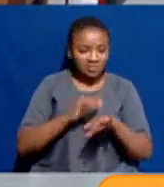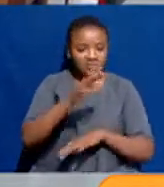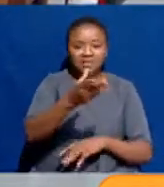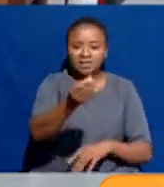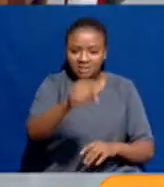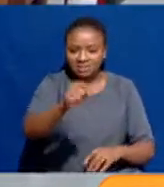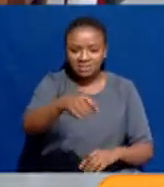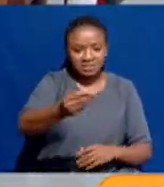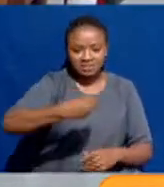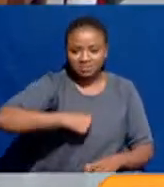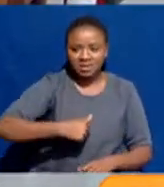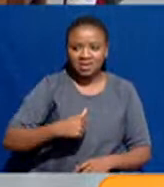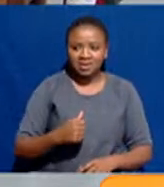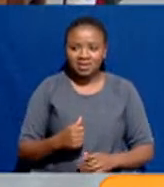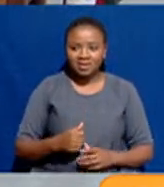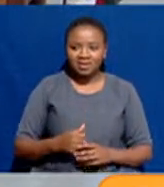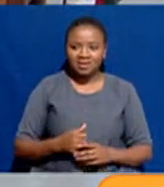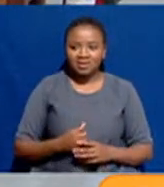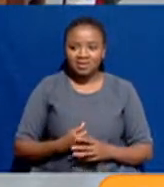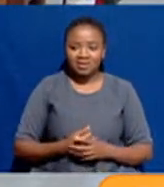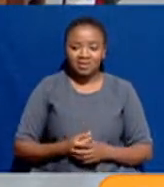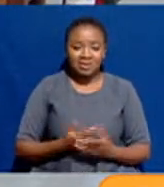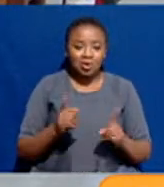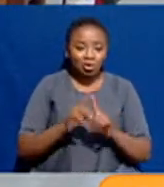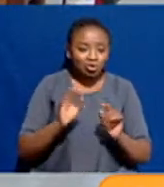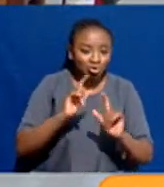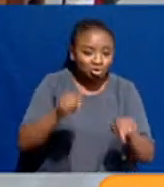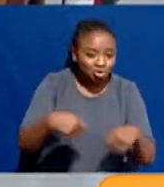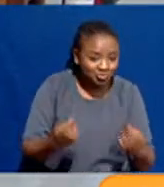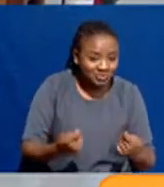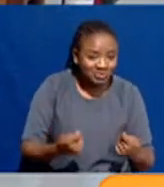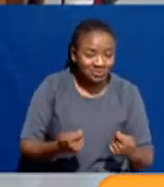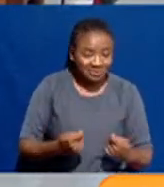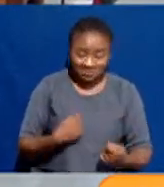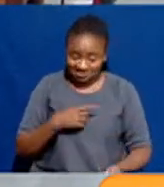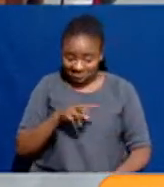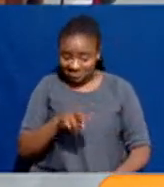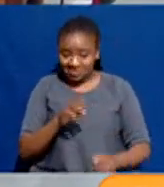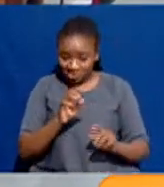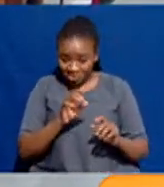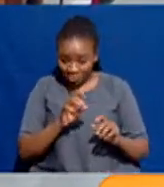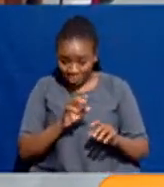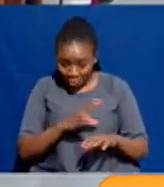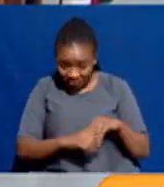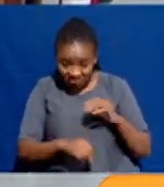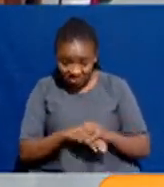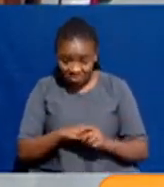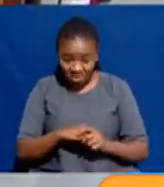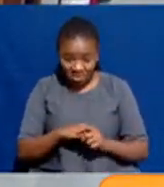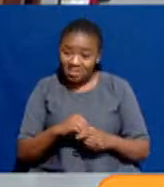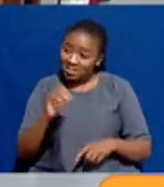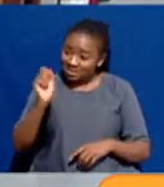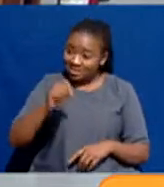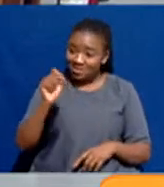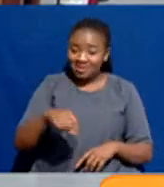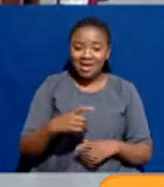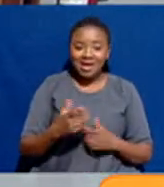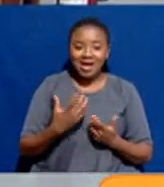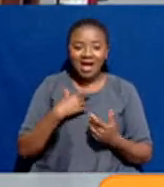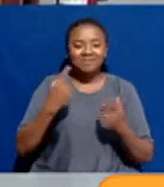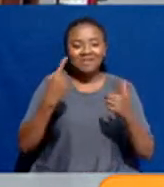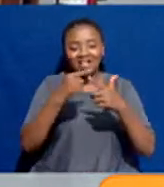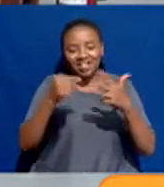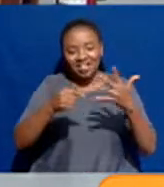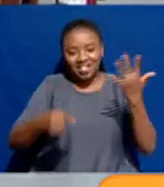me. Yes. And then you come and buy shoes as well. and are they comfortable though? They are very nice shoes. They're all manner of shoes. We sell sneakers,